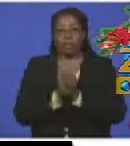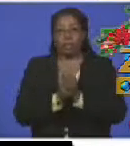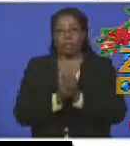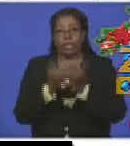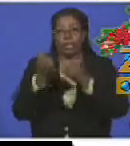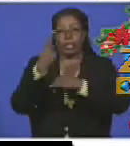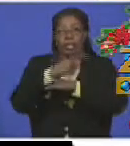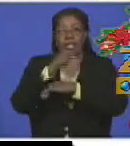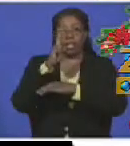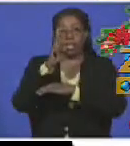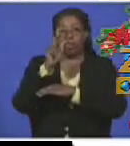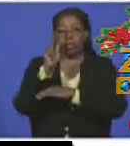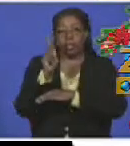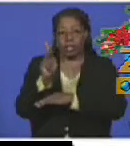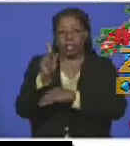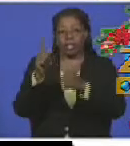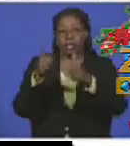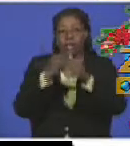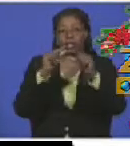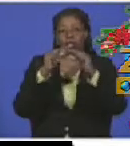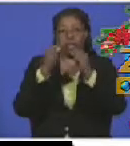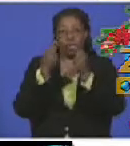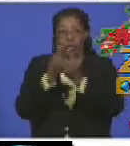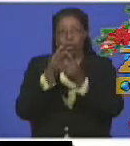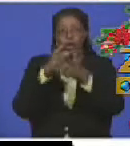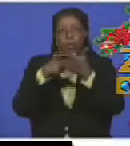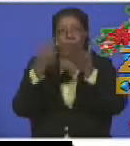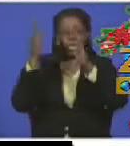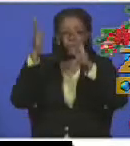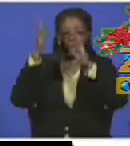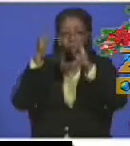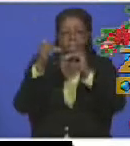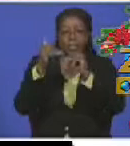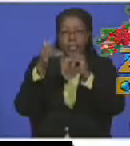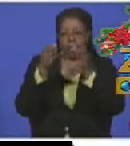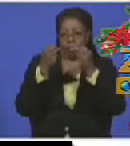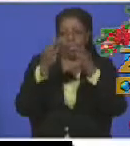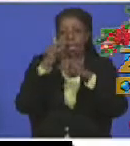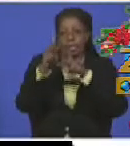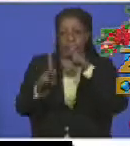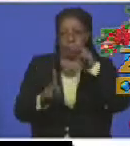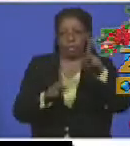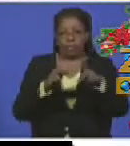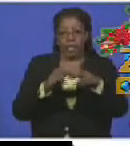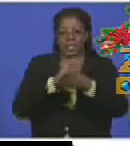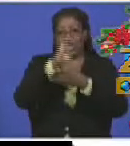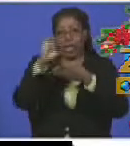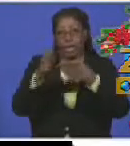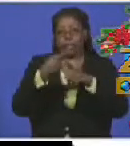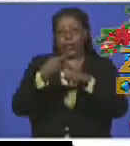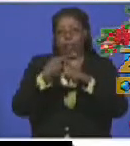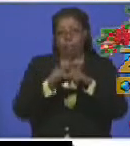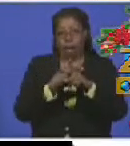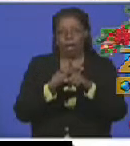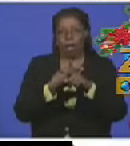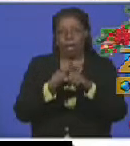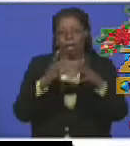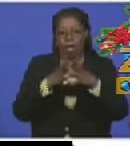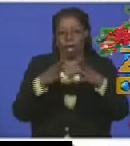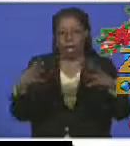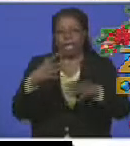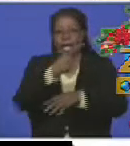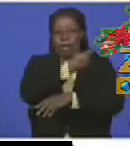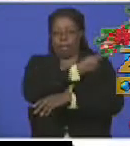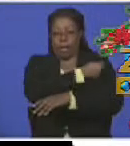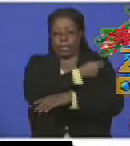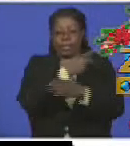V-Day in the United Kingdom as the first group of what's expected to be millions of people by month's end turn out for a mass